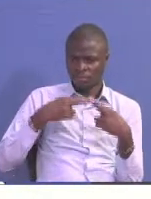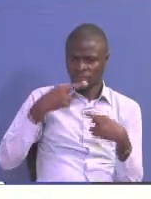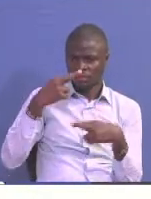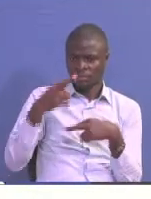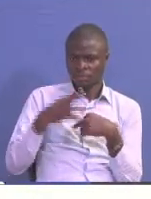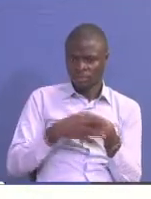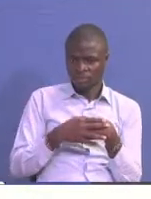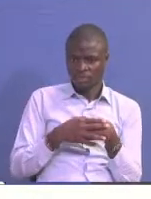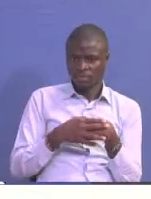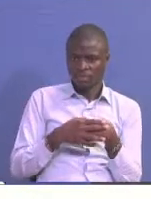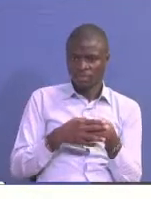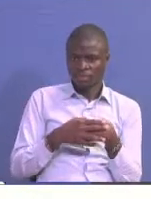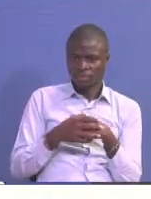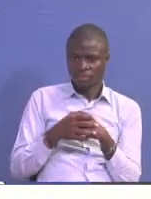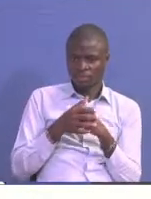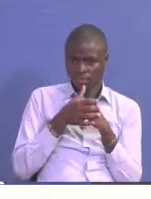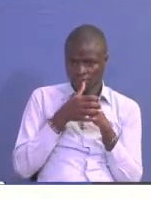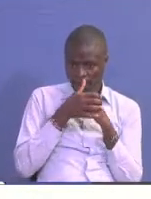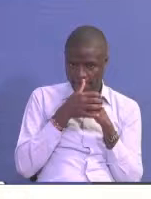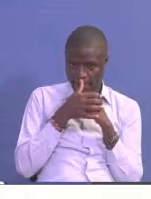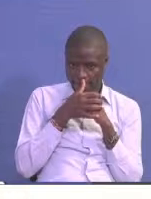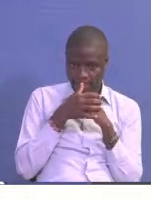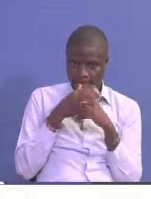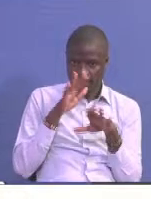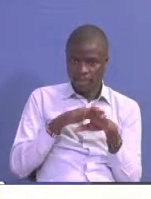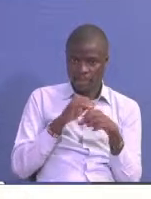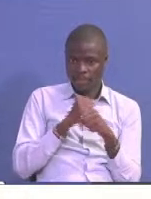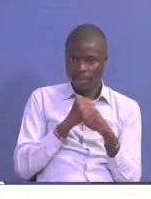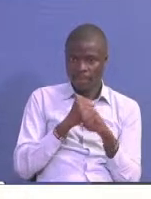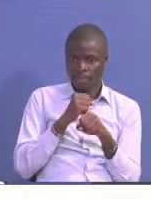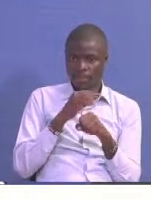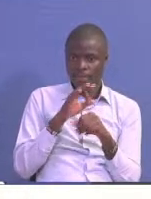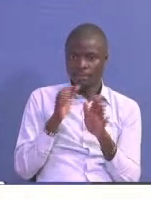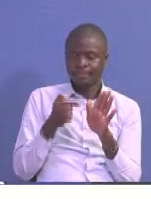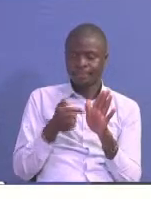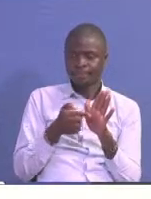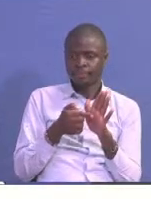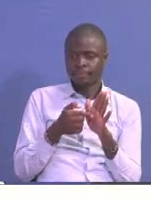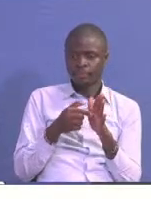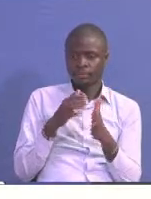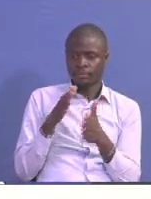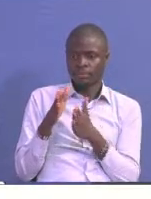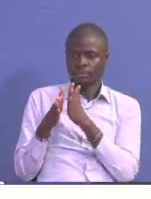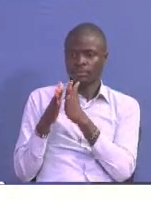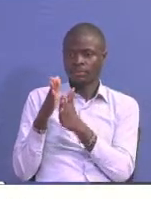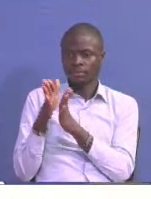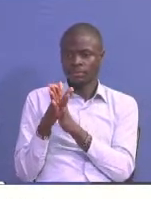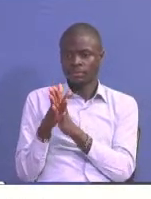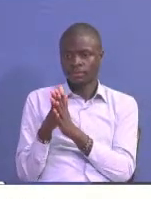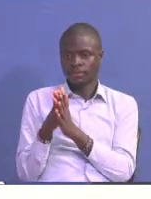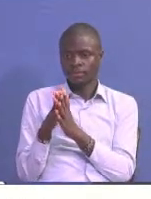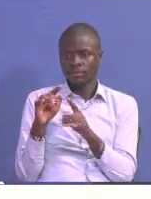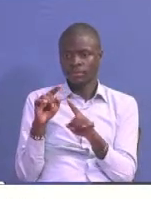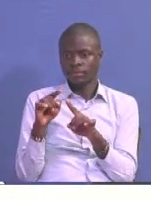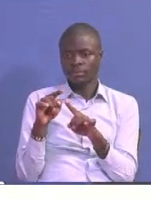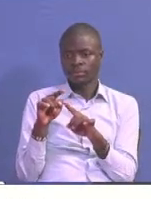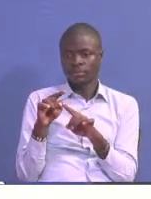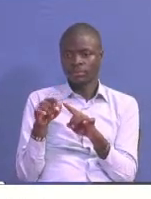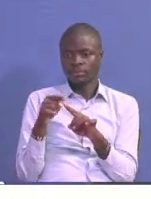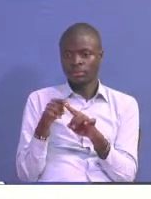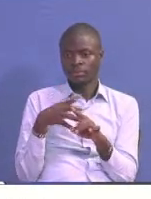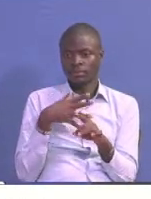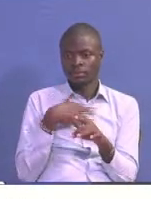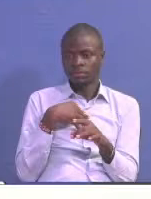quarterly reviews on the performance, on the execution of the strategy. When I was the head of